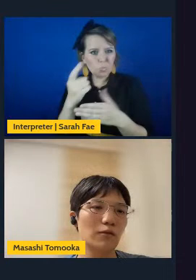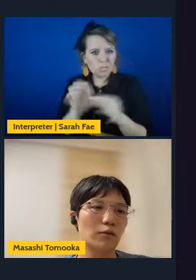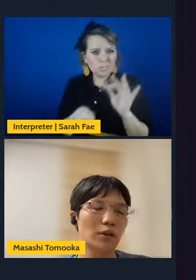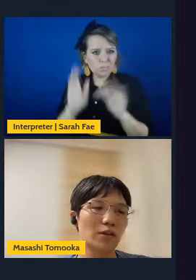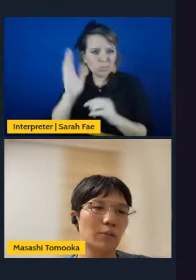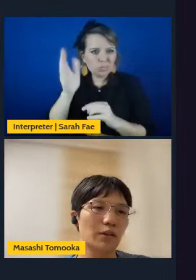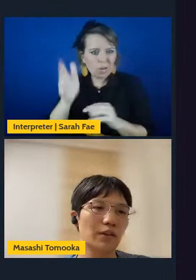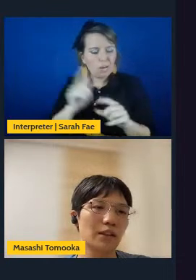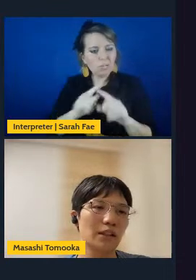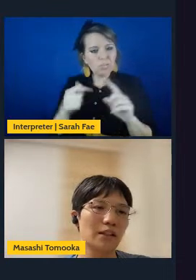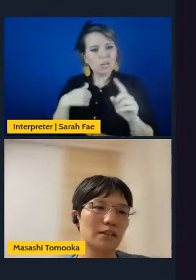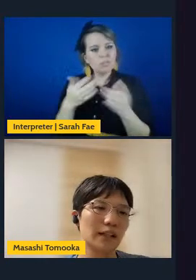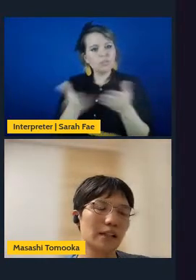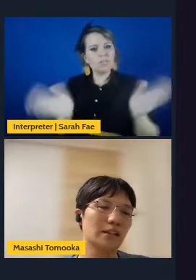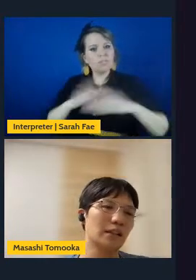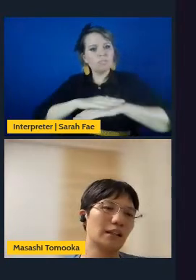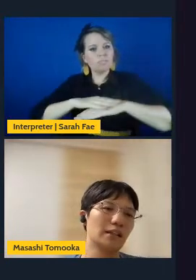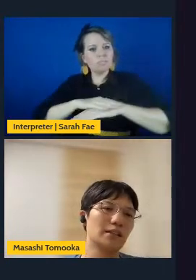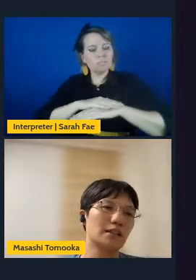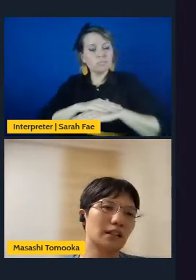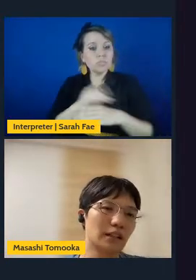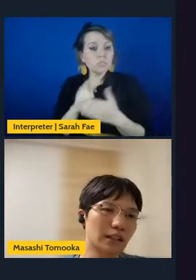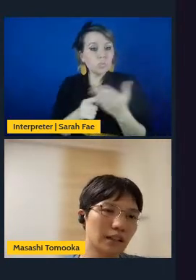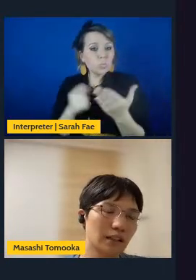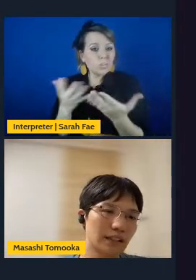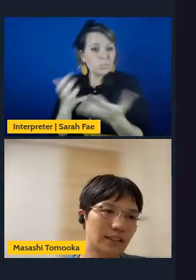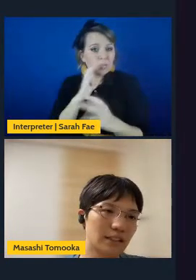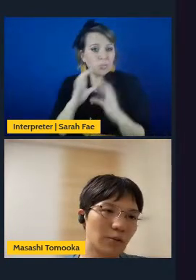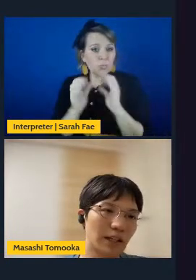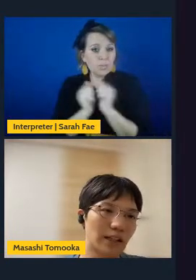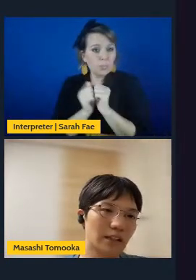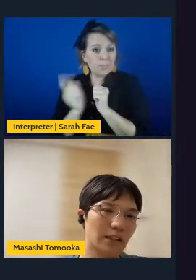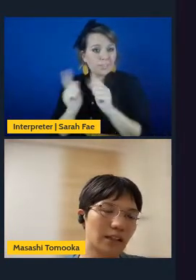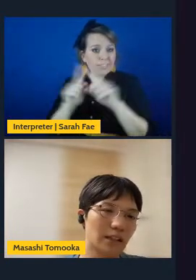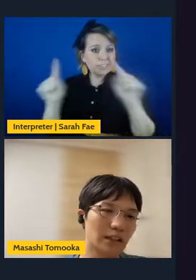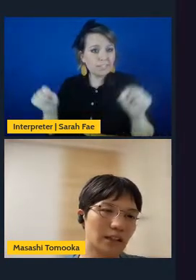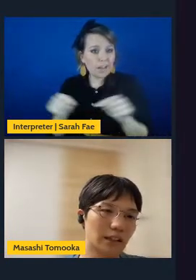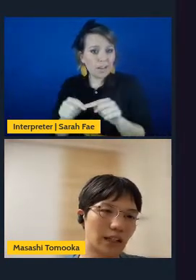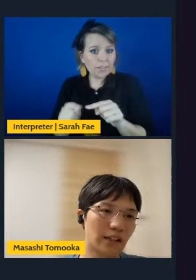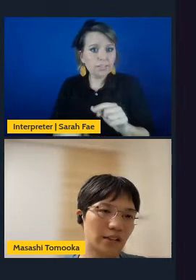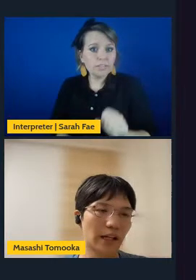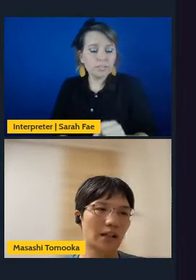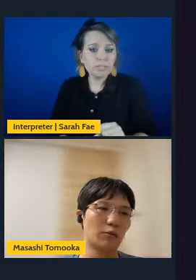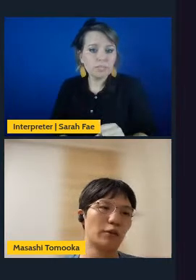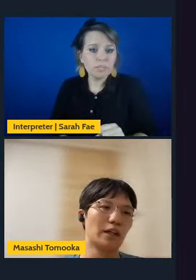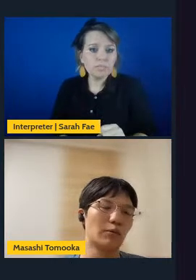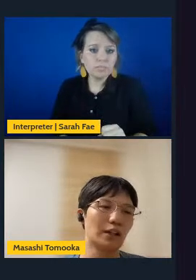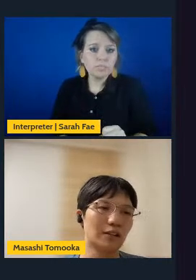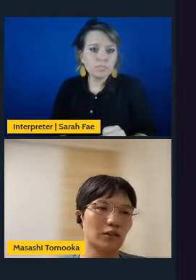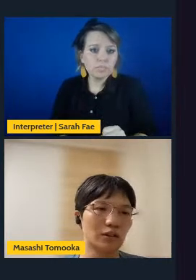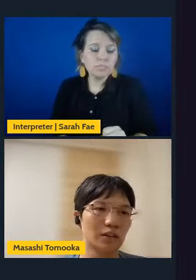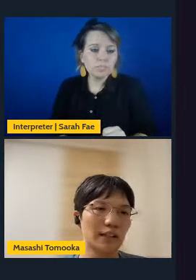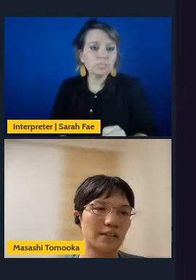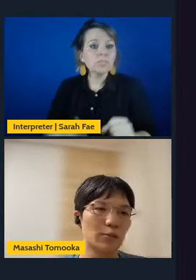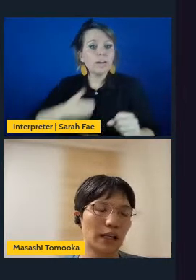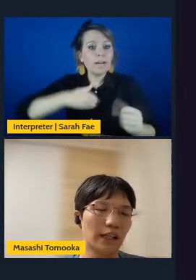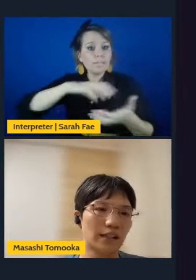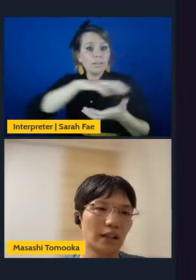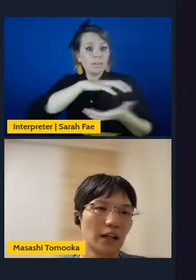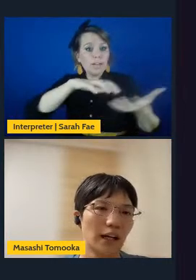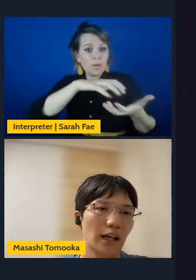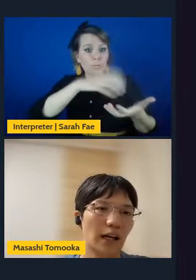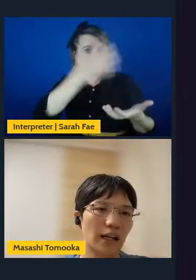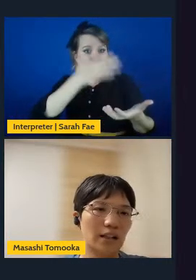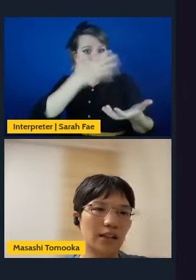So what we want to deploy in this slide is the system like in the architecture diagram. We have CloudFront S3